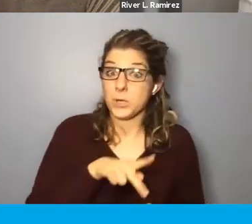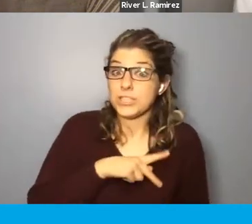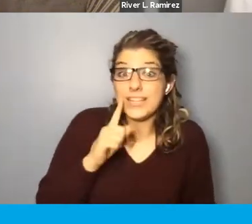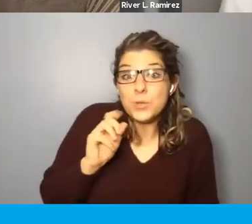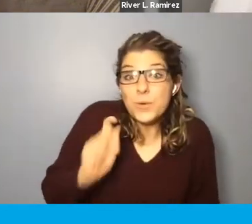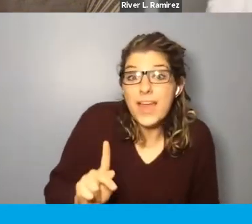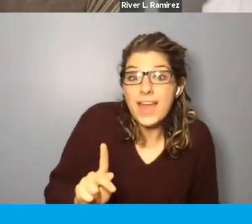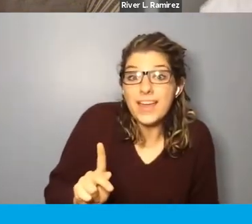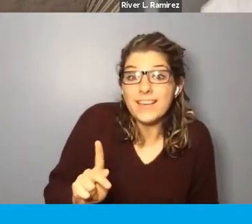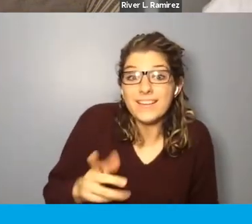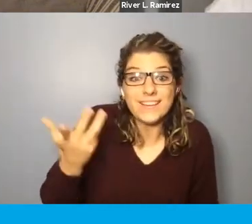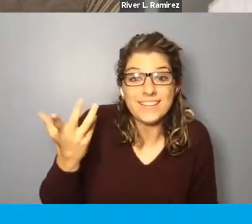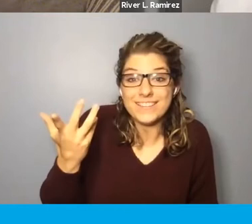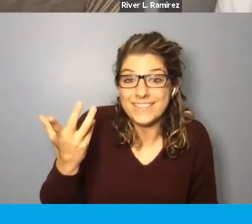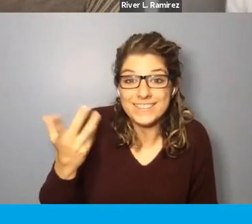to be deep. Yeah.